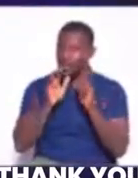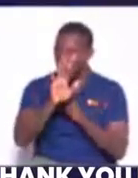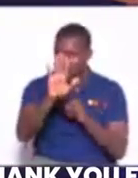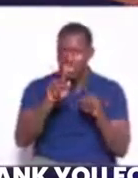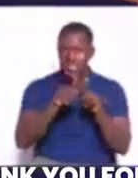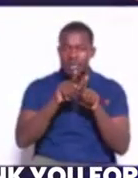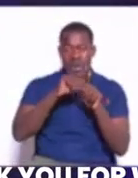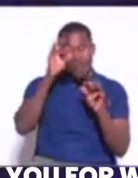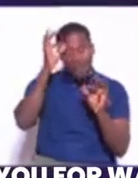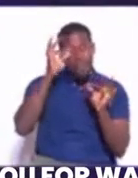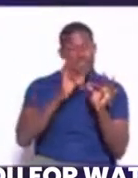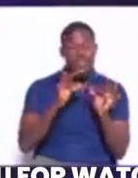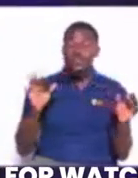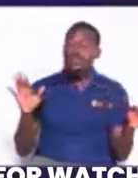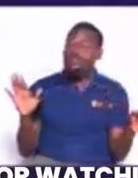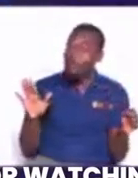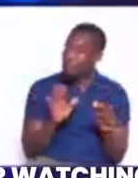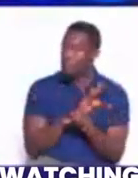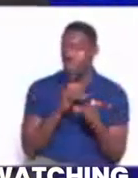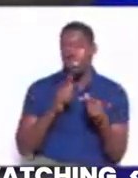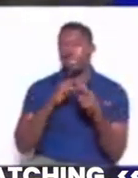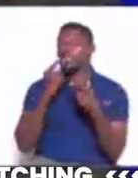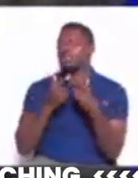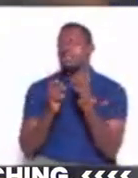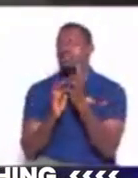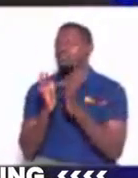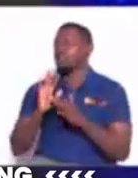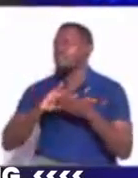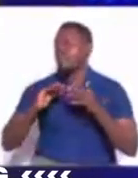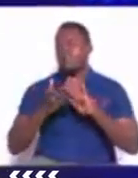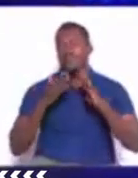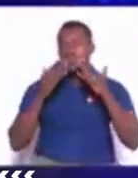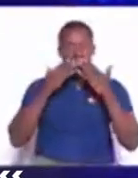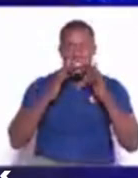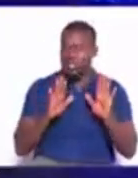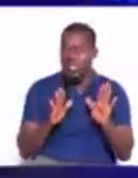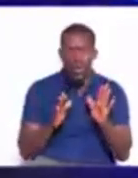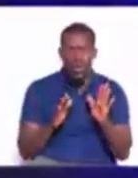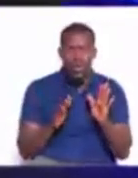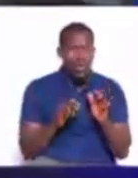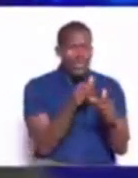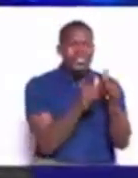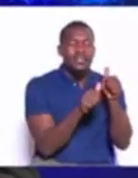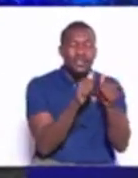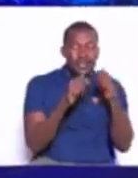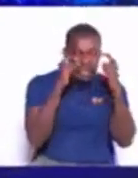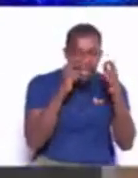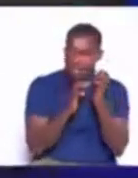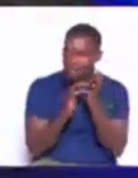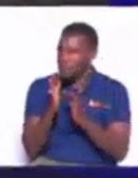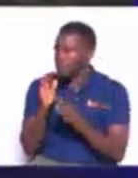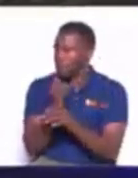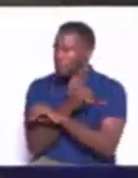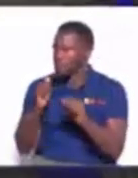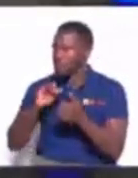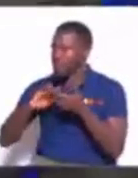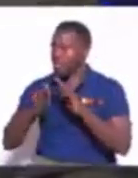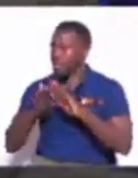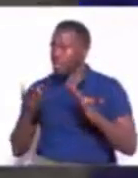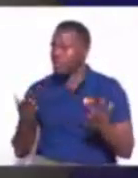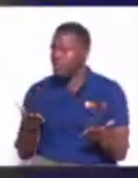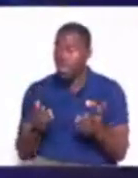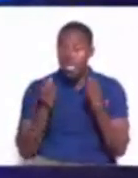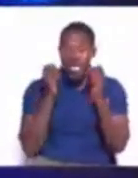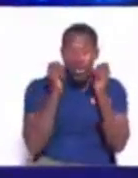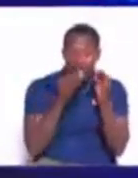the only sin Jesus cannot forgive? It is the sin that we will not confess. Because if we do the